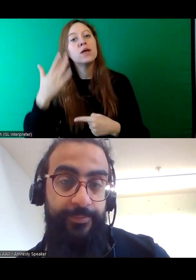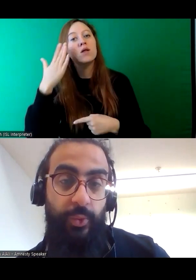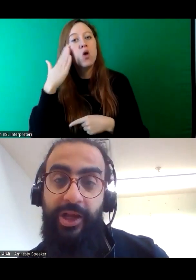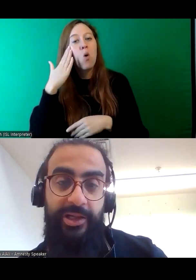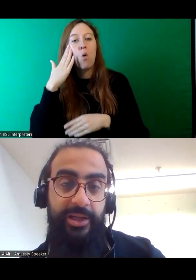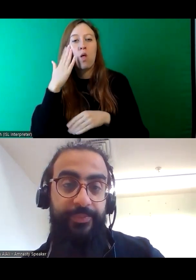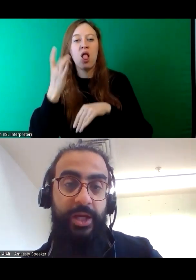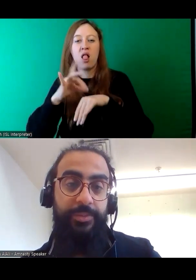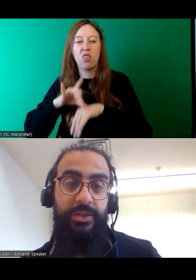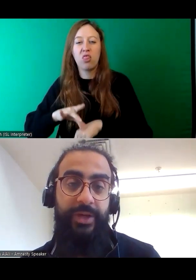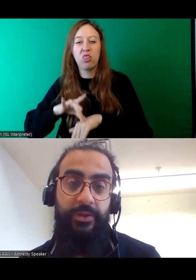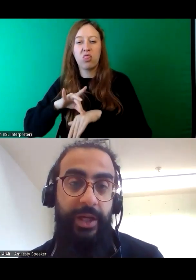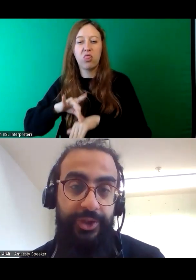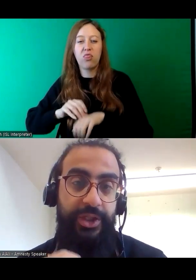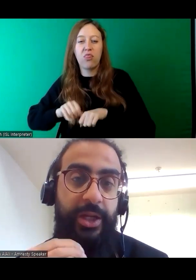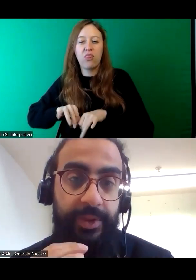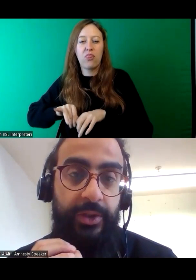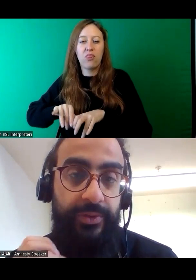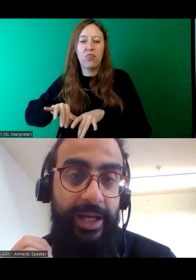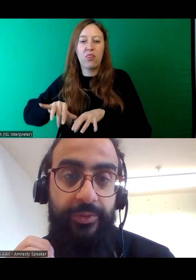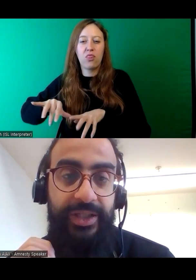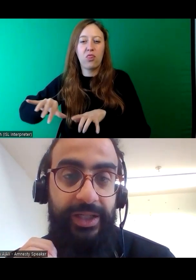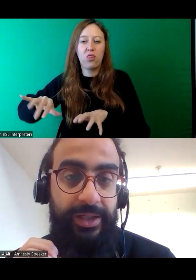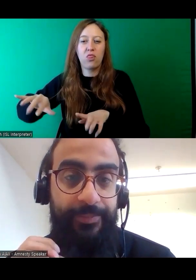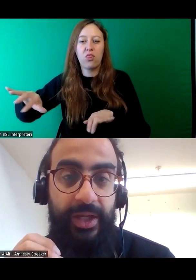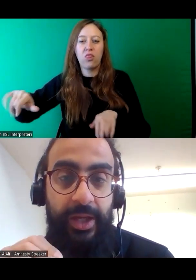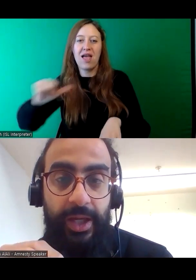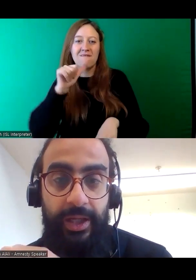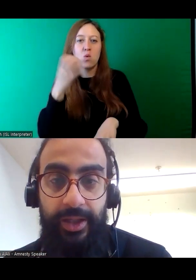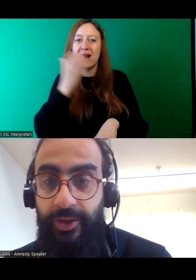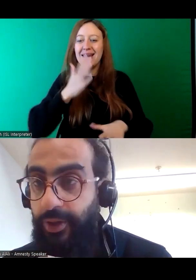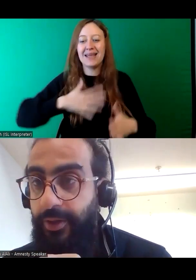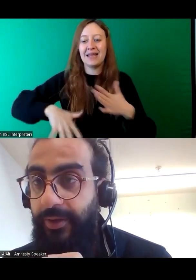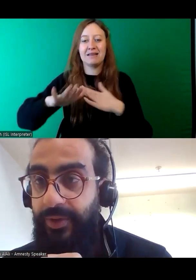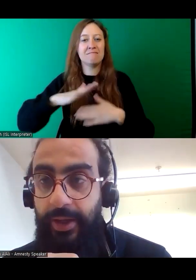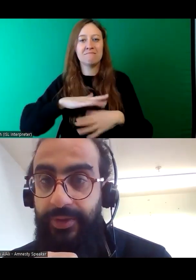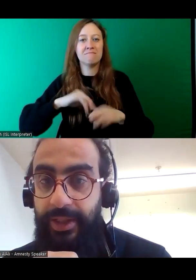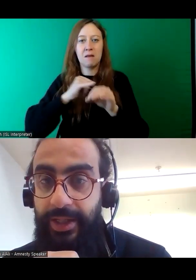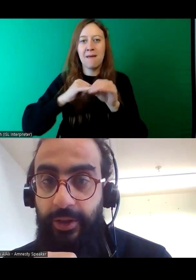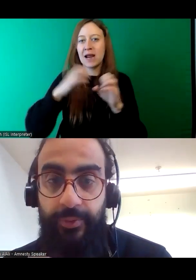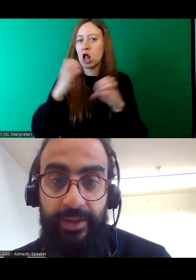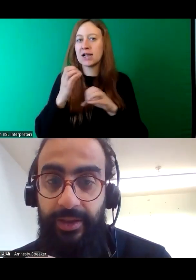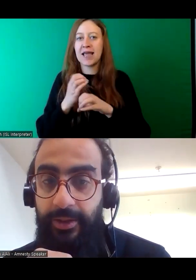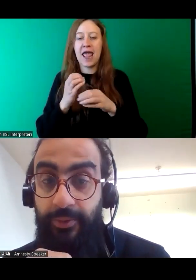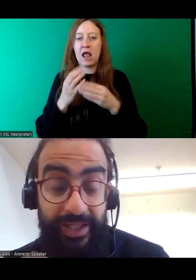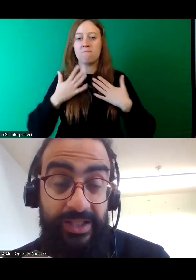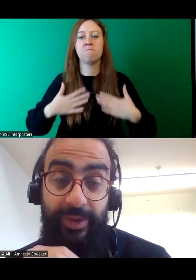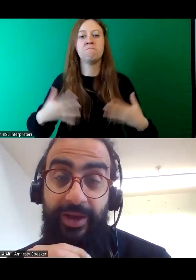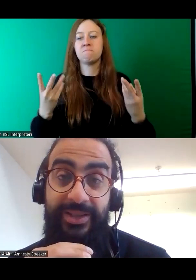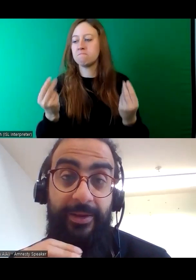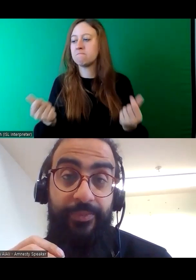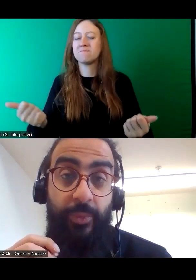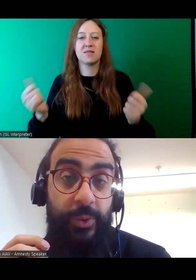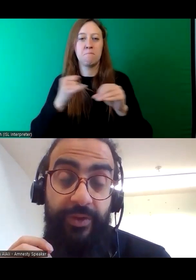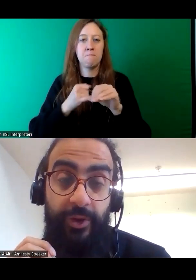spread wildly because of lack of hygiene and because of lack of medical care and lack of medical